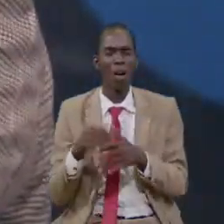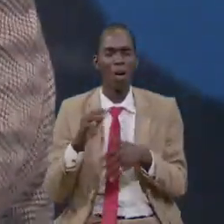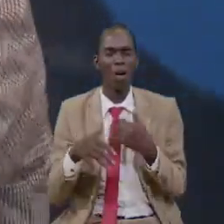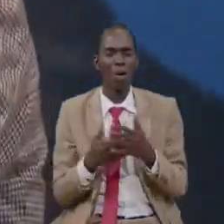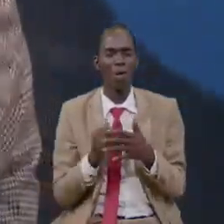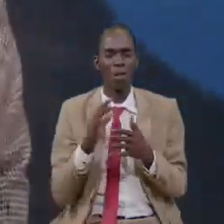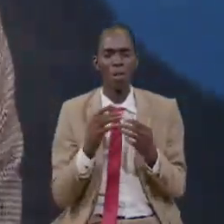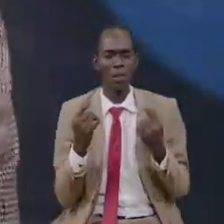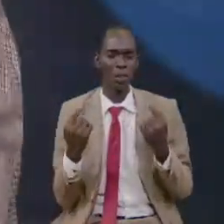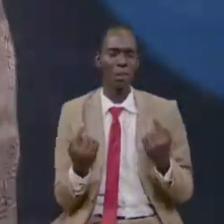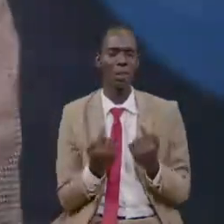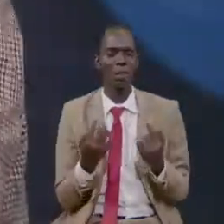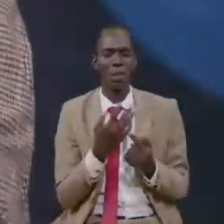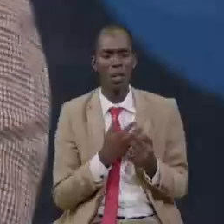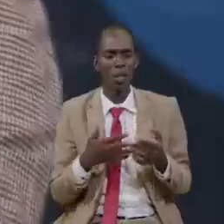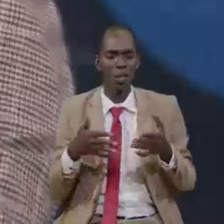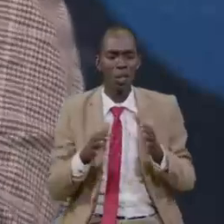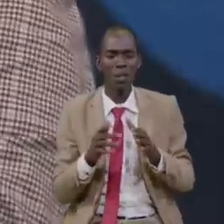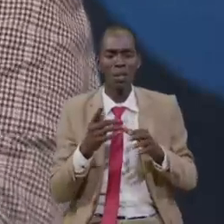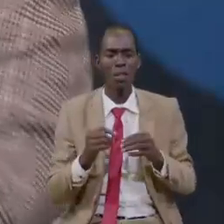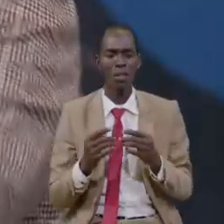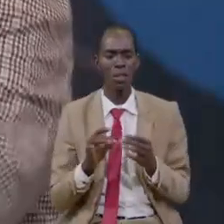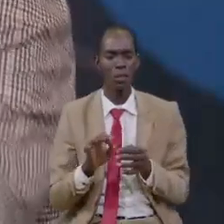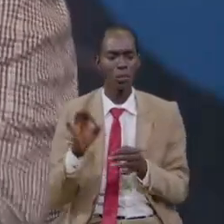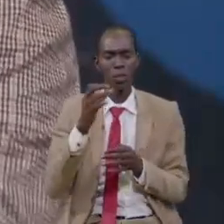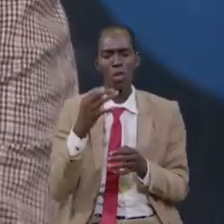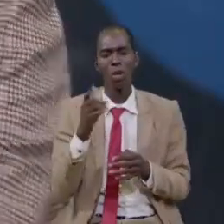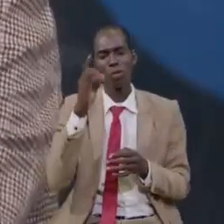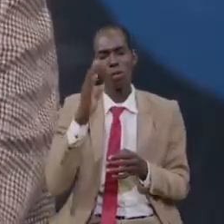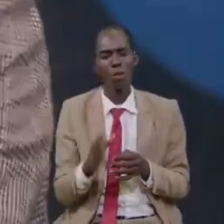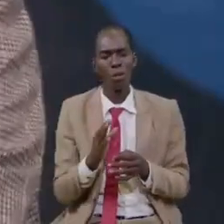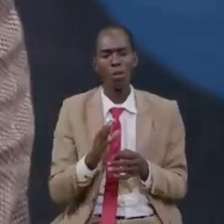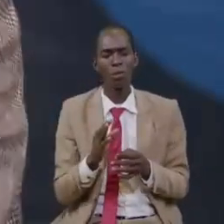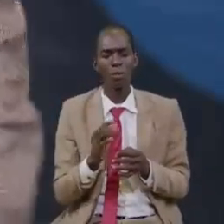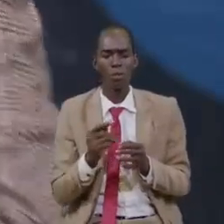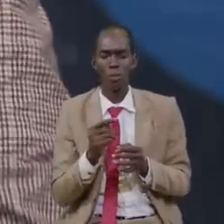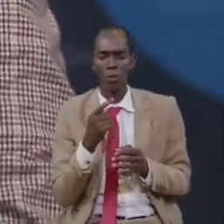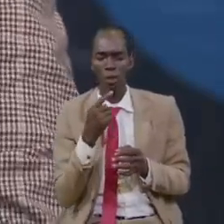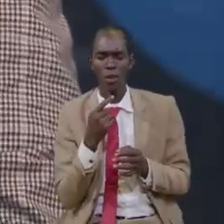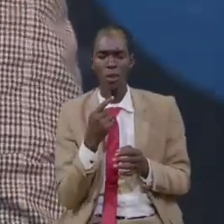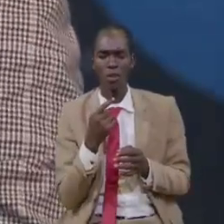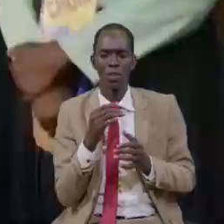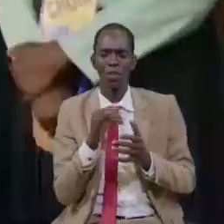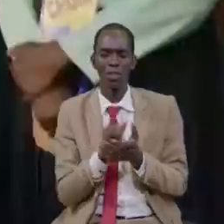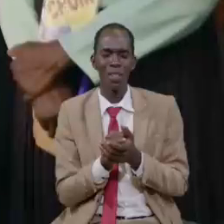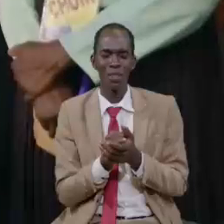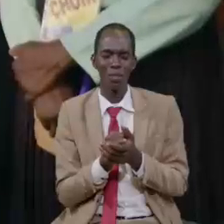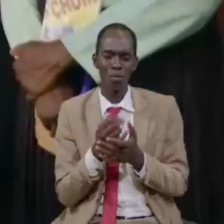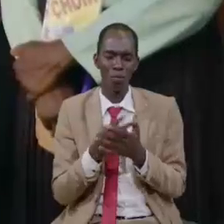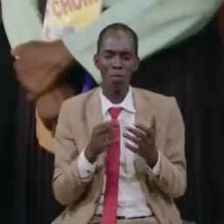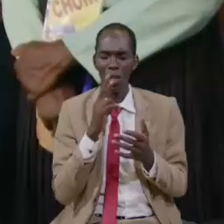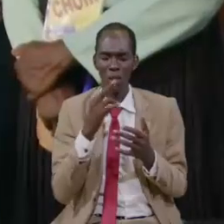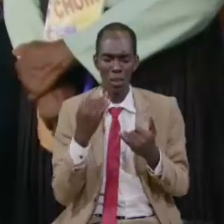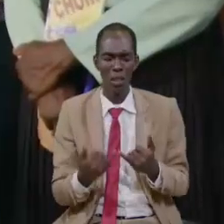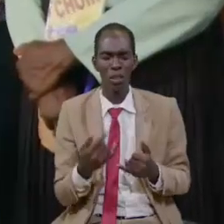the Spirit of God be witness with their hearts. They are now children of God. And